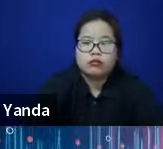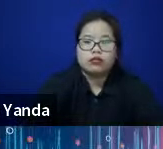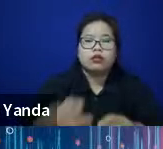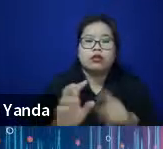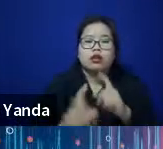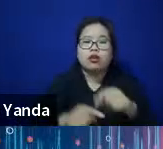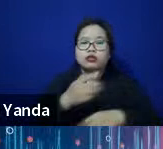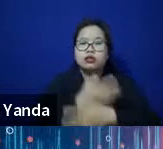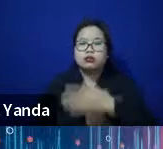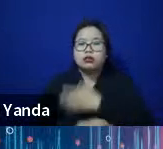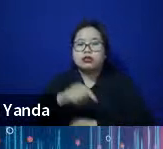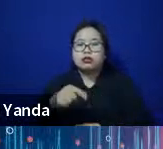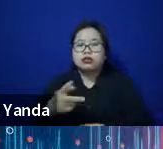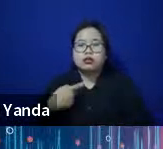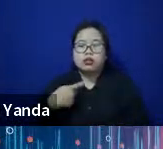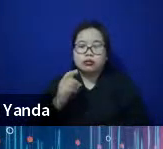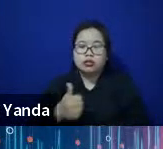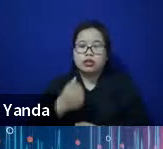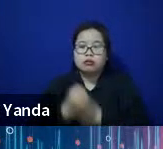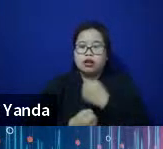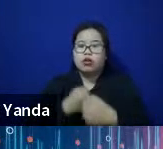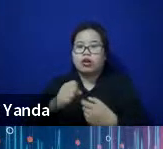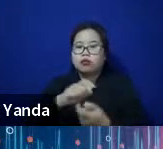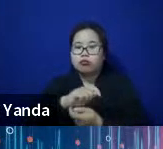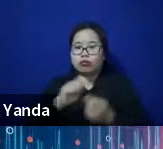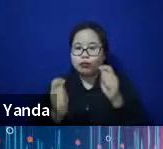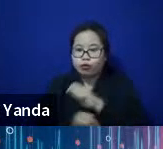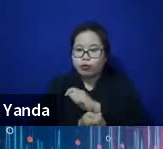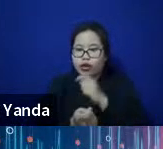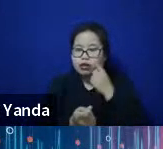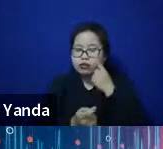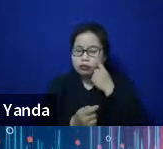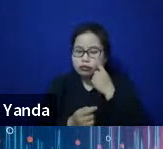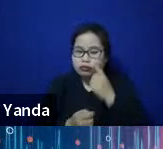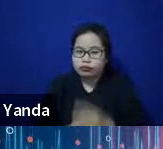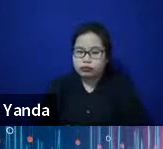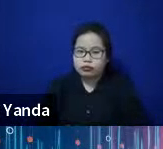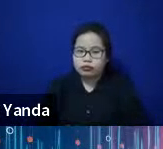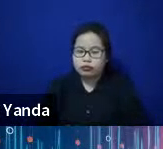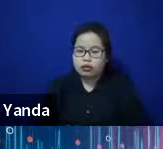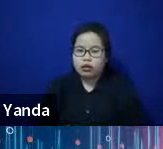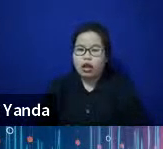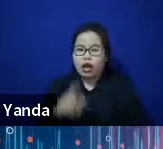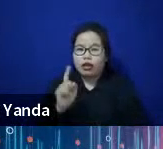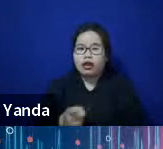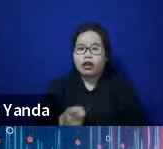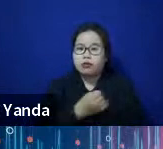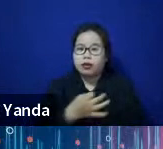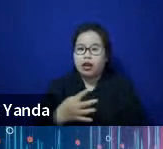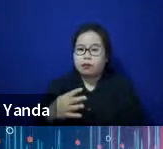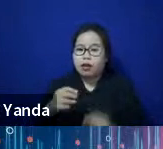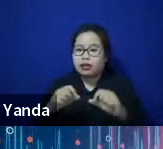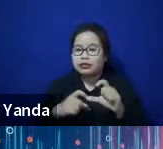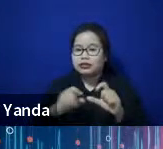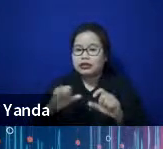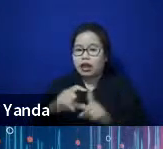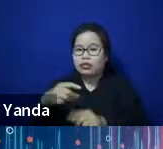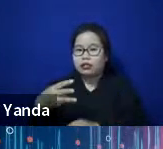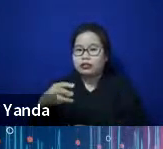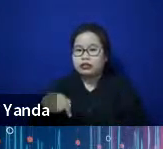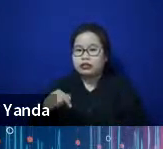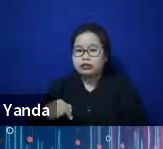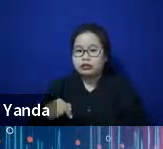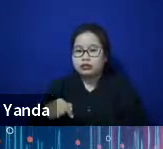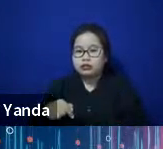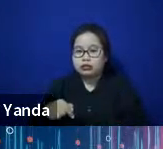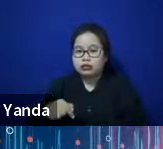Okay, so I'll put up a couple of slides here. The one on the left